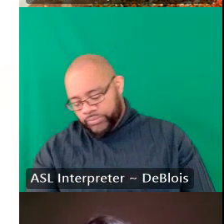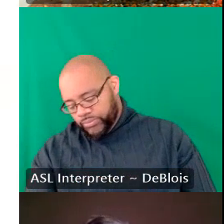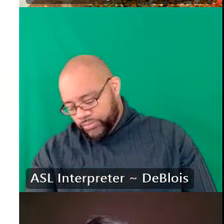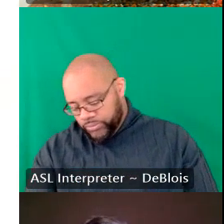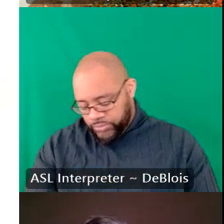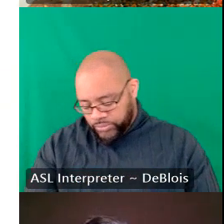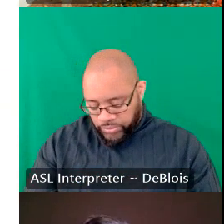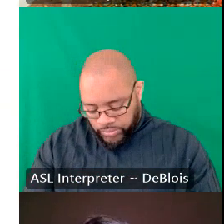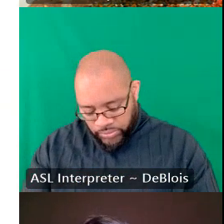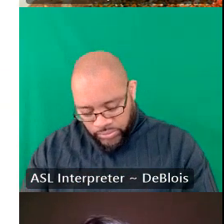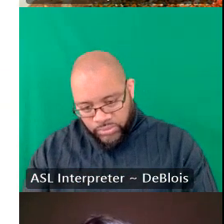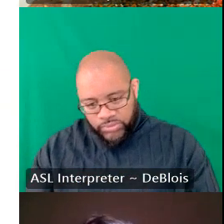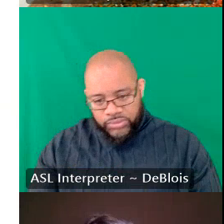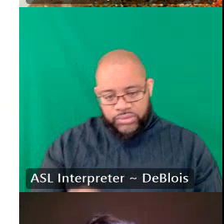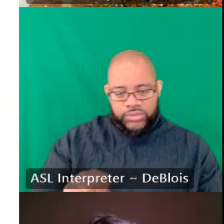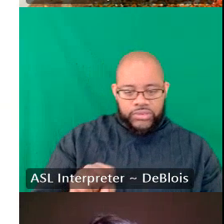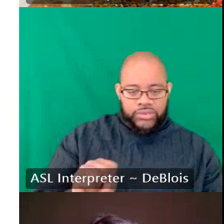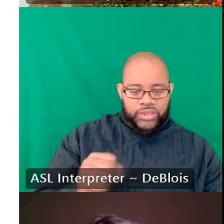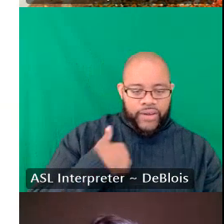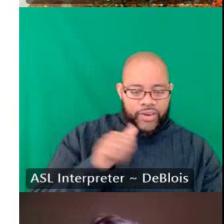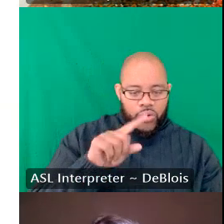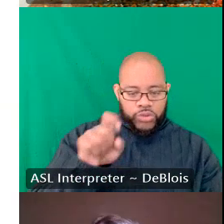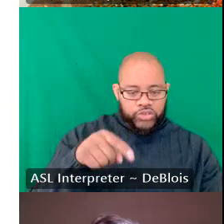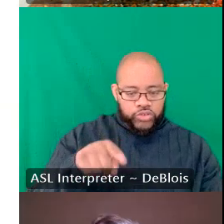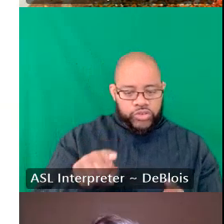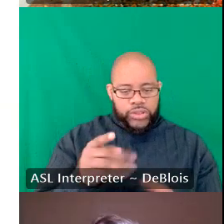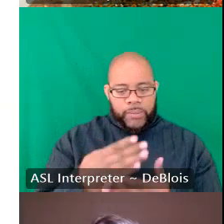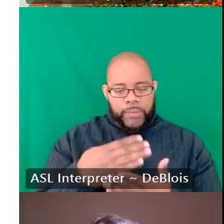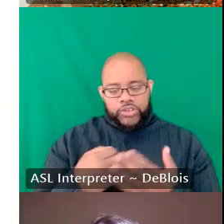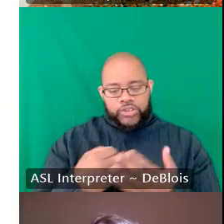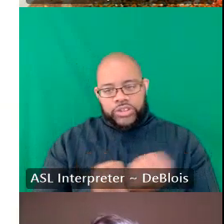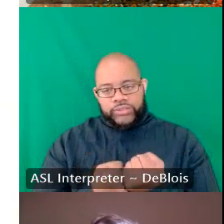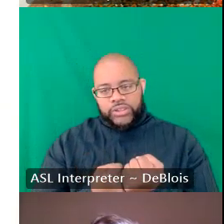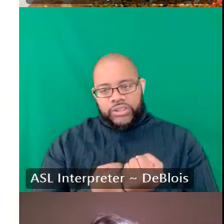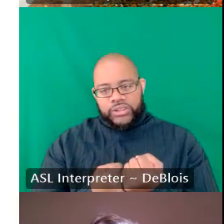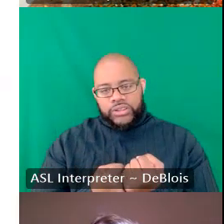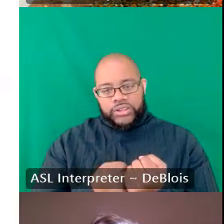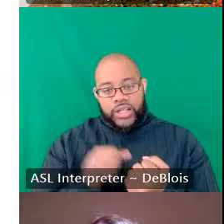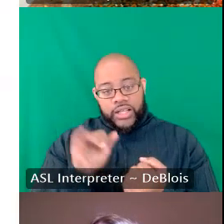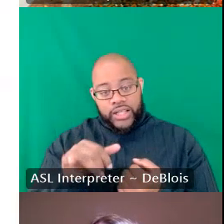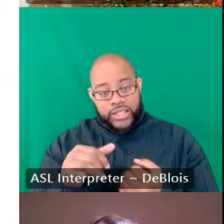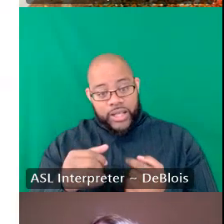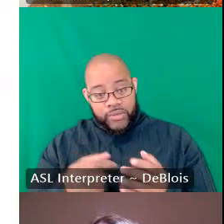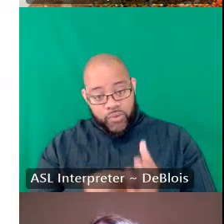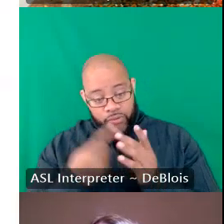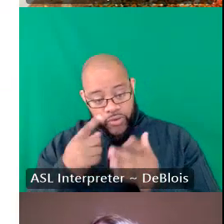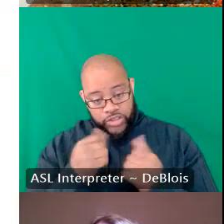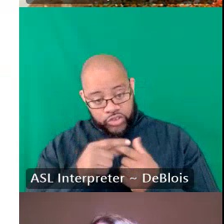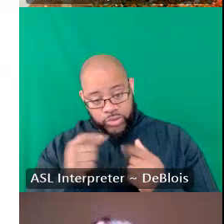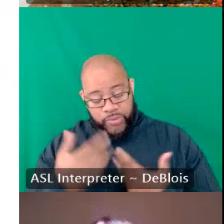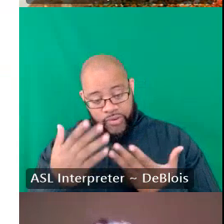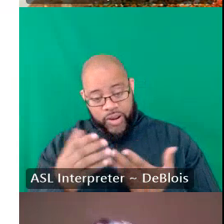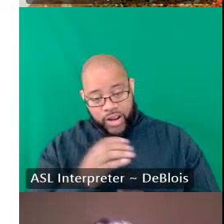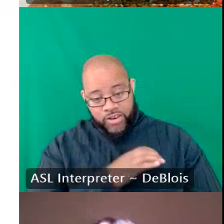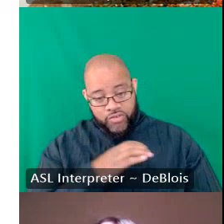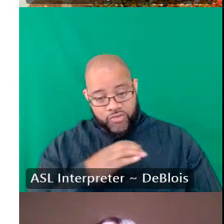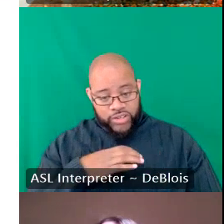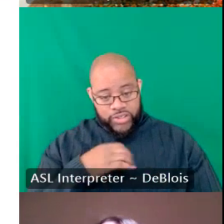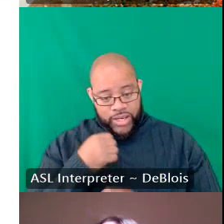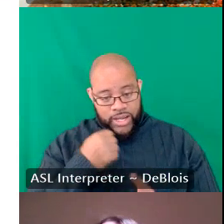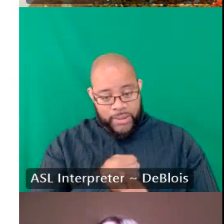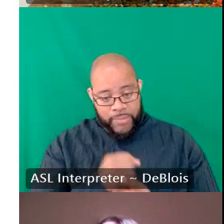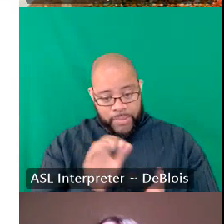No, hold on, and we have a question. During this budget justification stage, is it mandatory for the agency to provide congressional impact